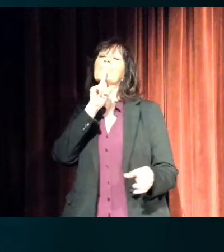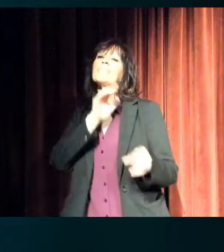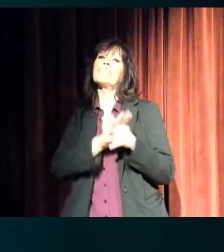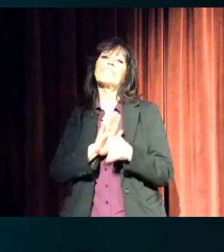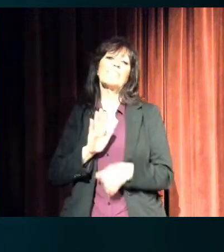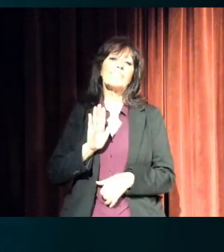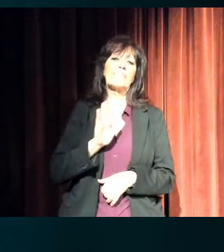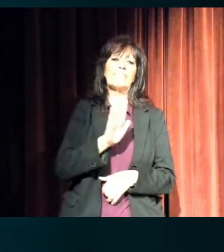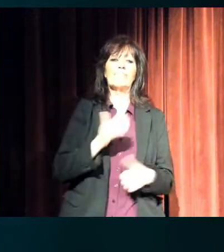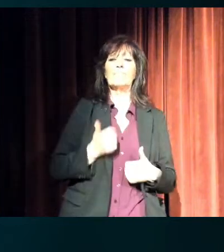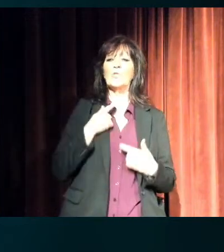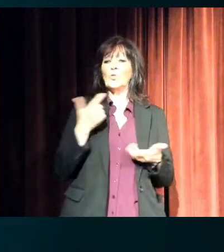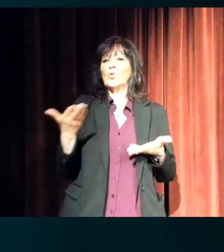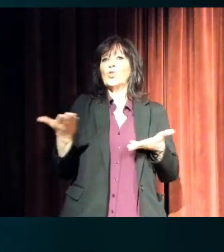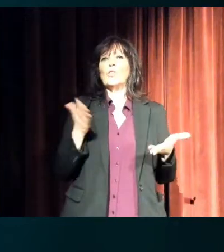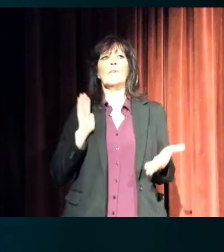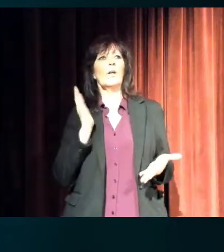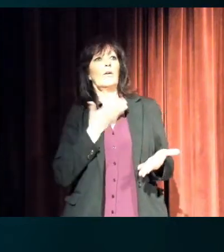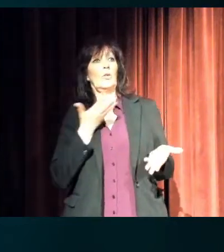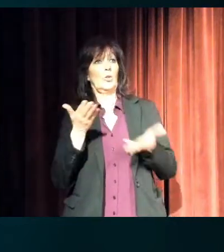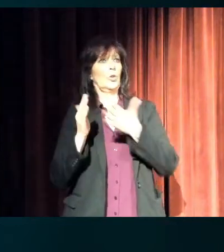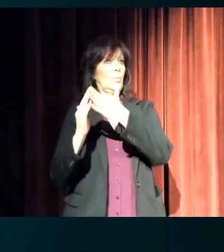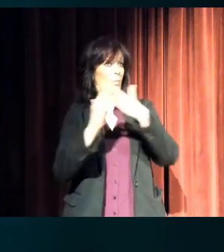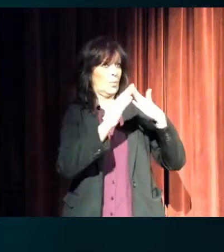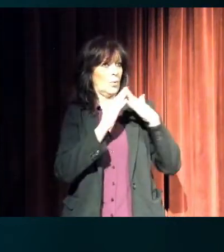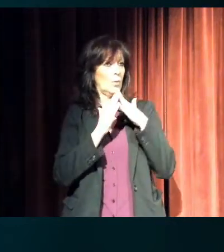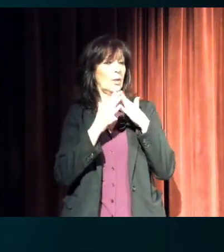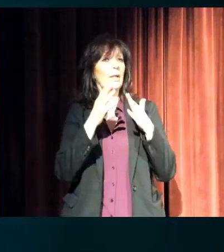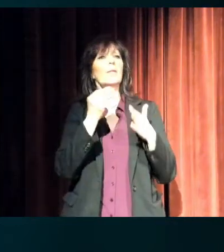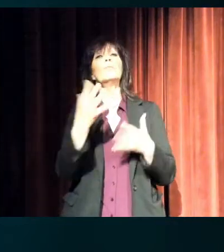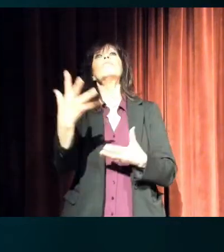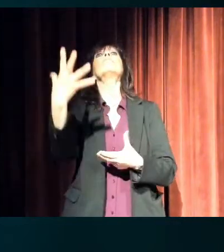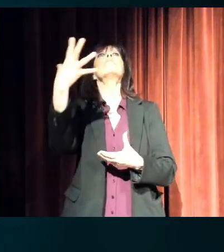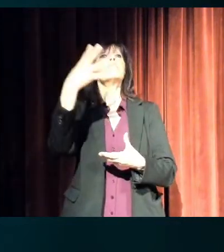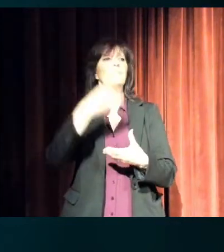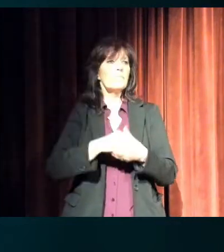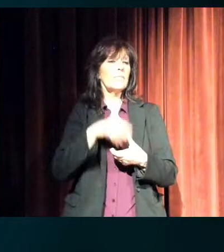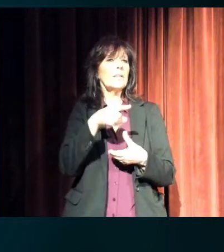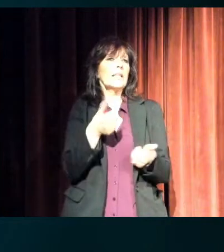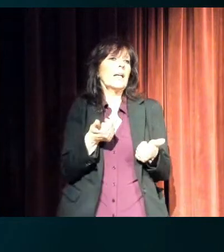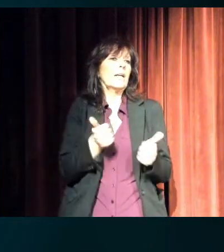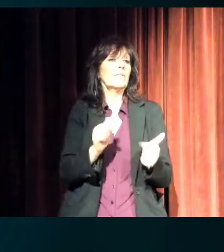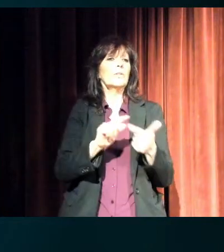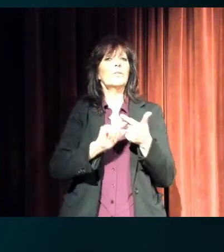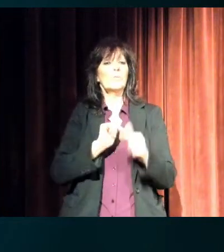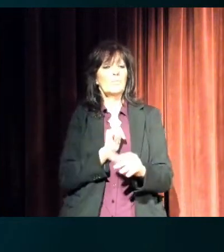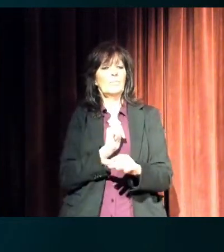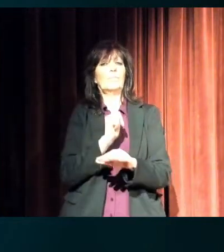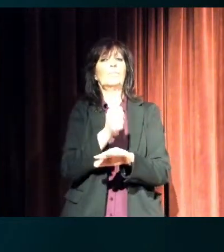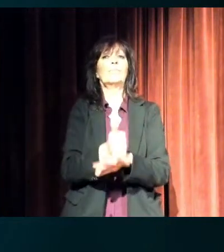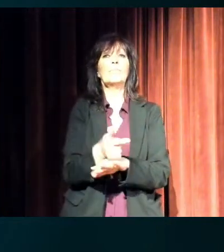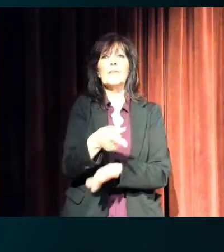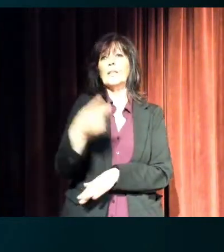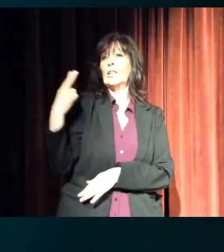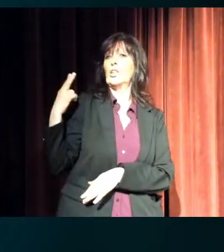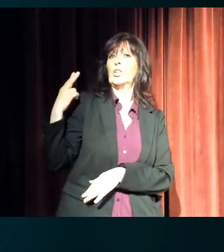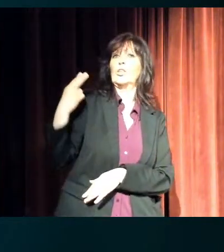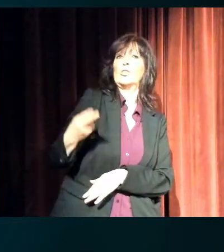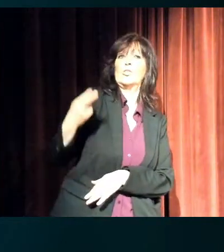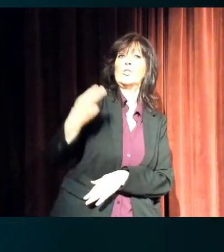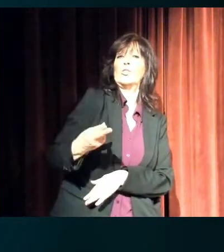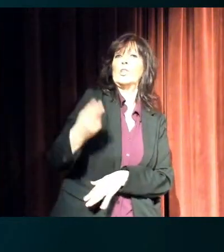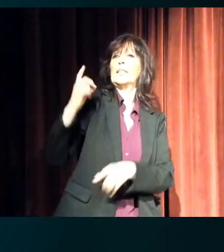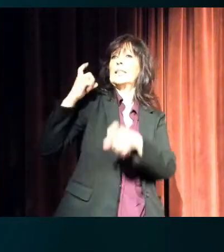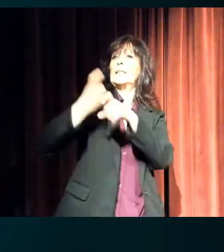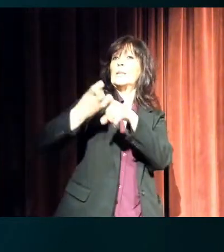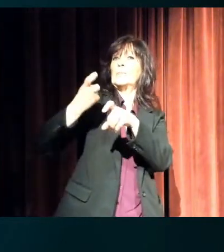dedicated himself to serving our community and was instrumental in the efforts to reinstate this historic